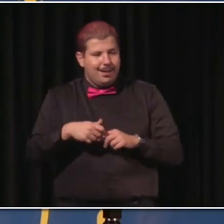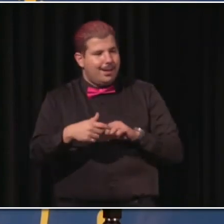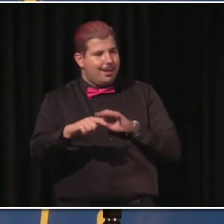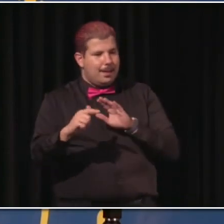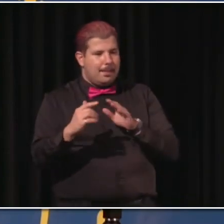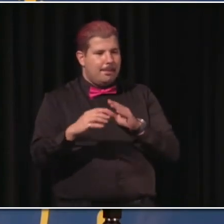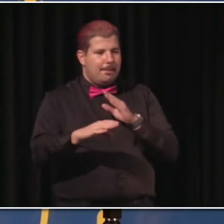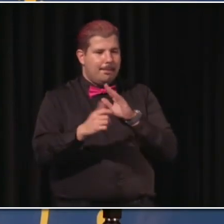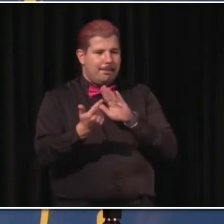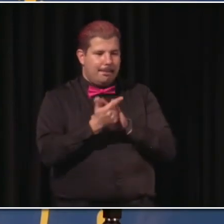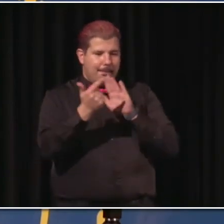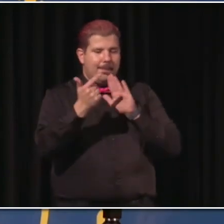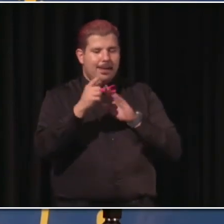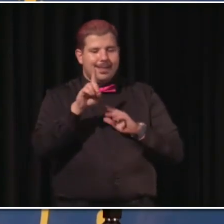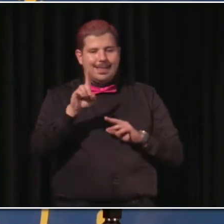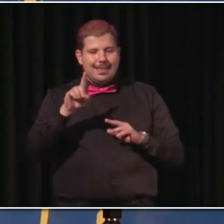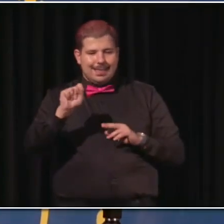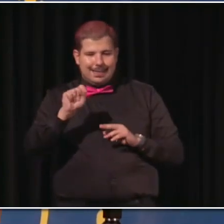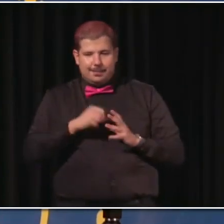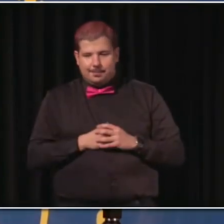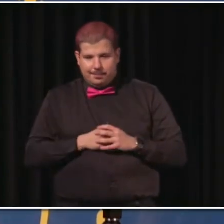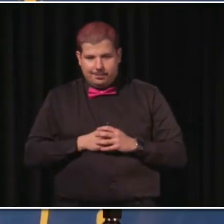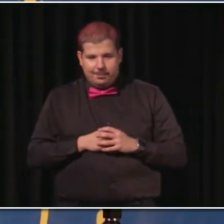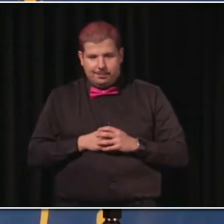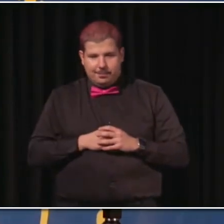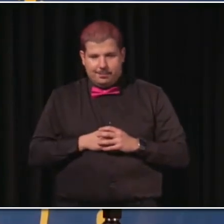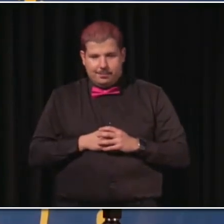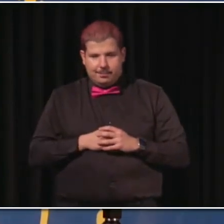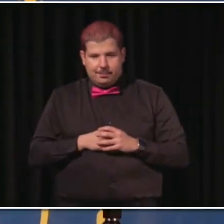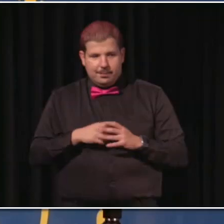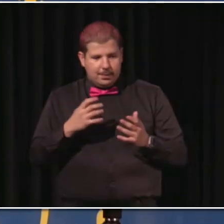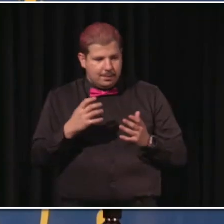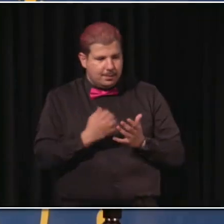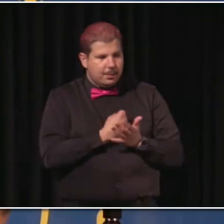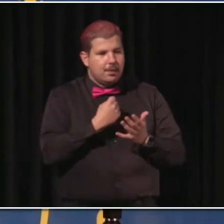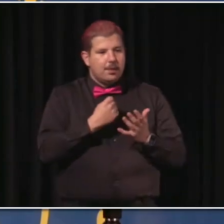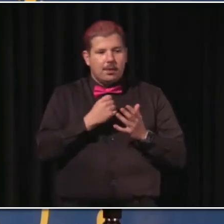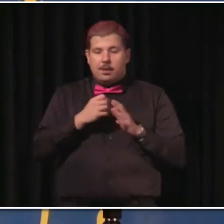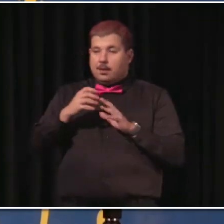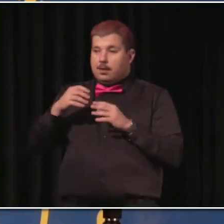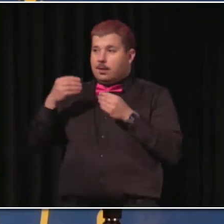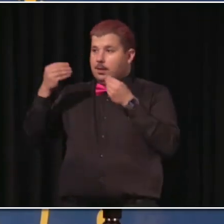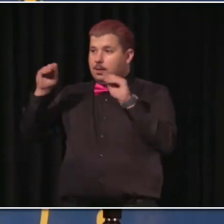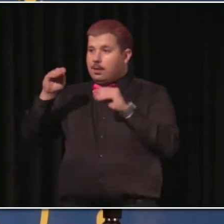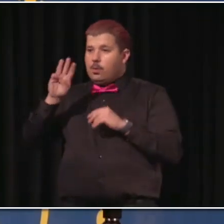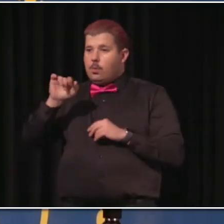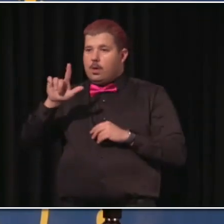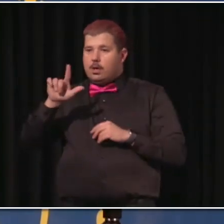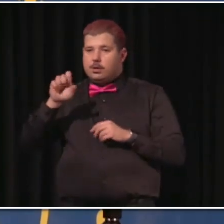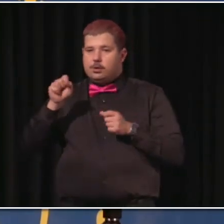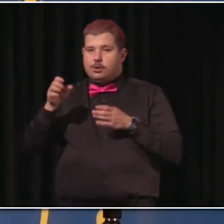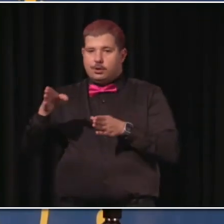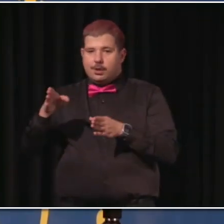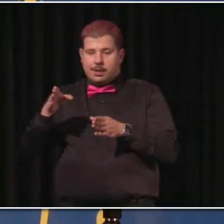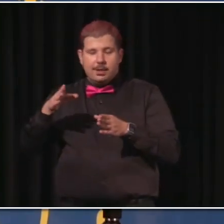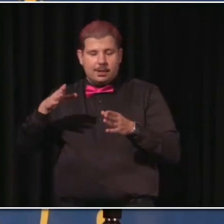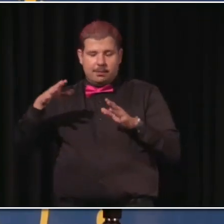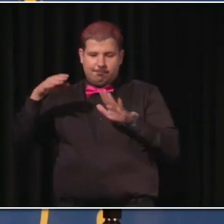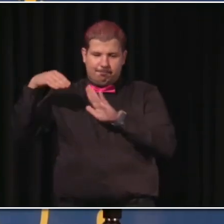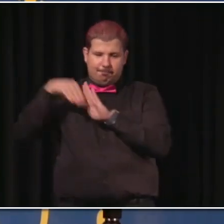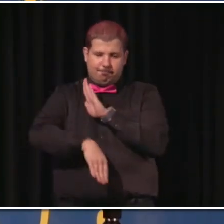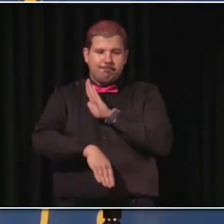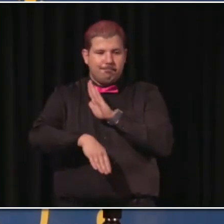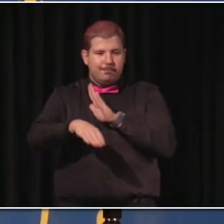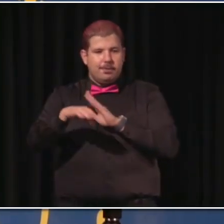DDT. And it took public fury against Wall Street collapsing the economy in 2008 to create the